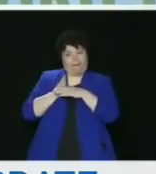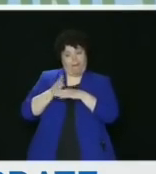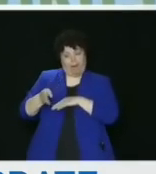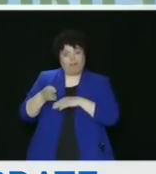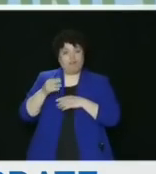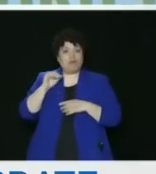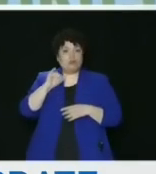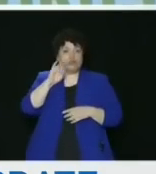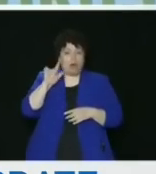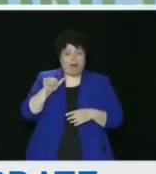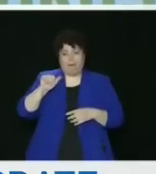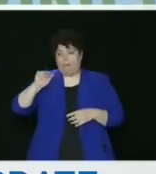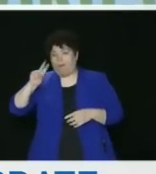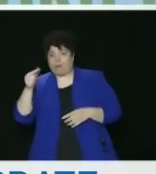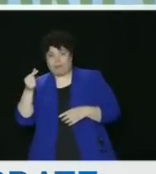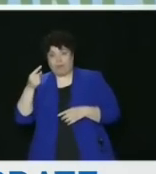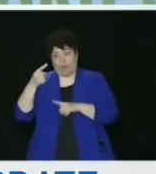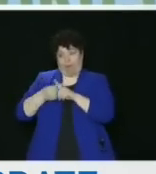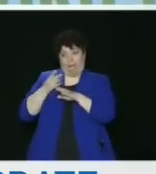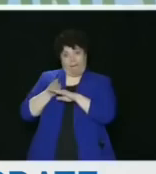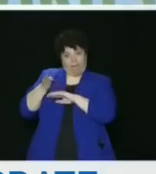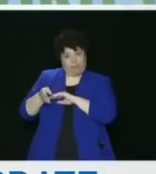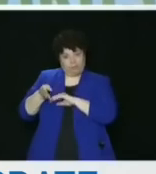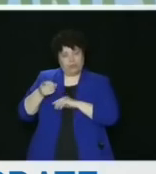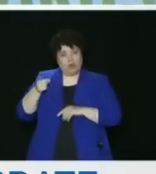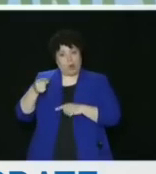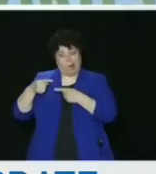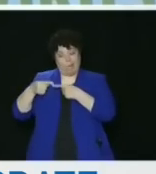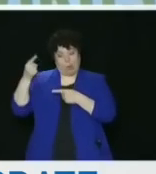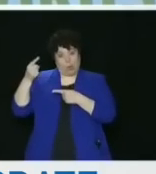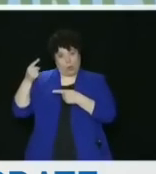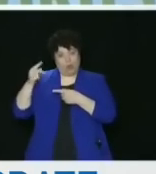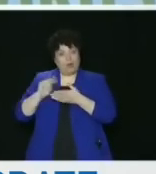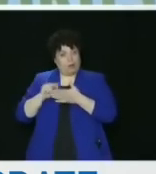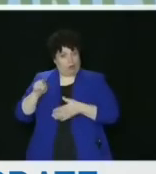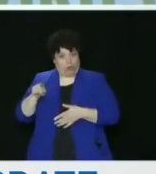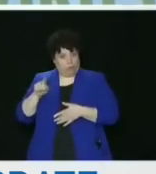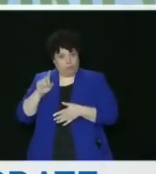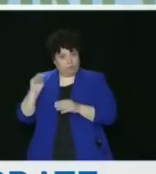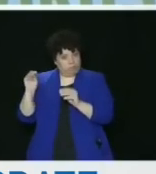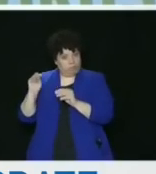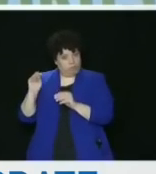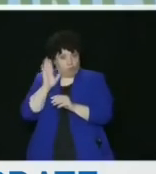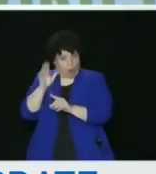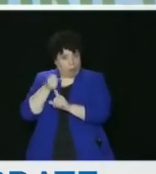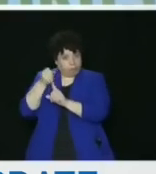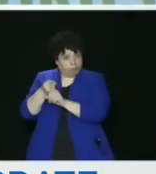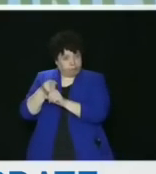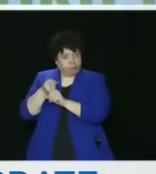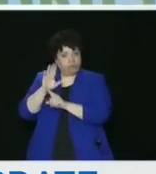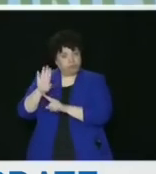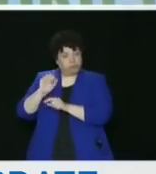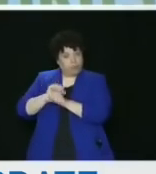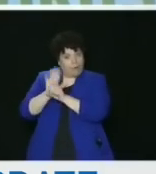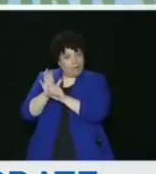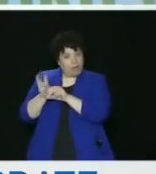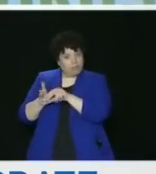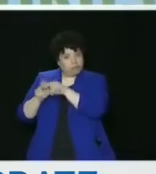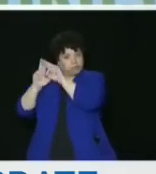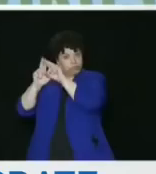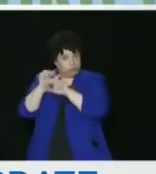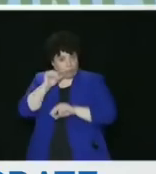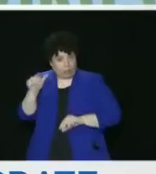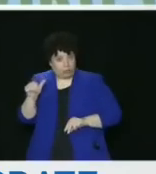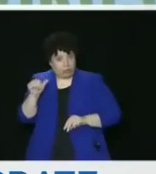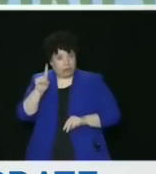of July or August, there would not be a strong effect on the case rate. I'd like to understand that